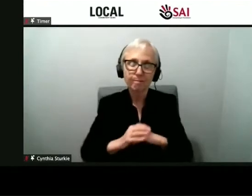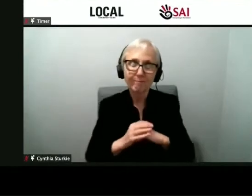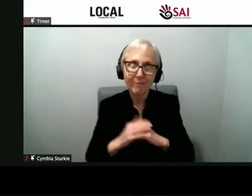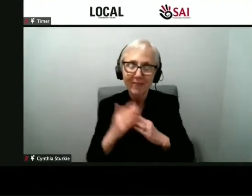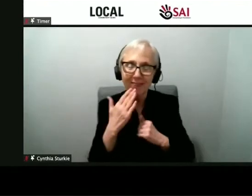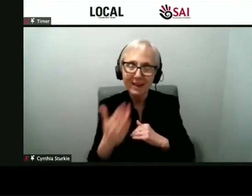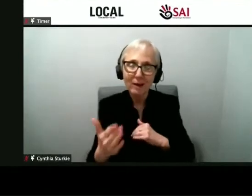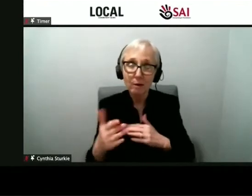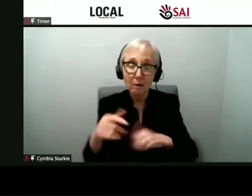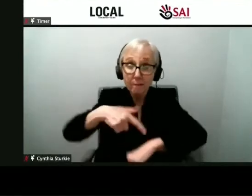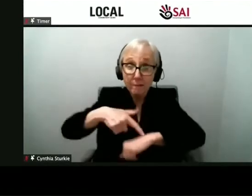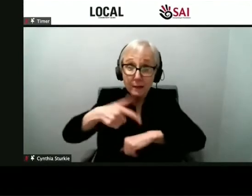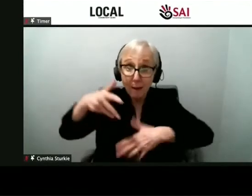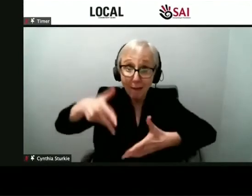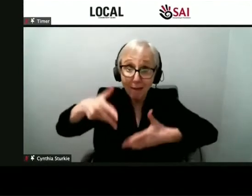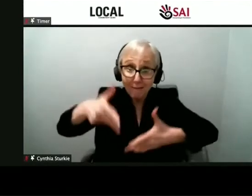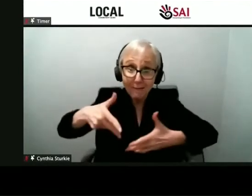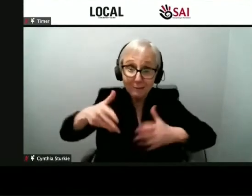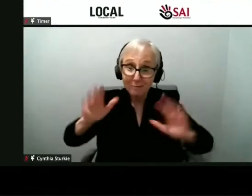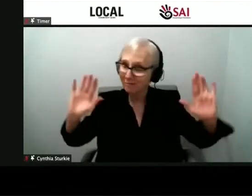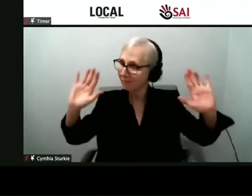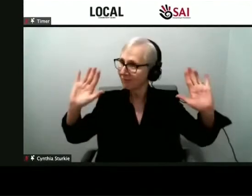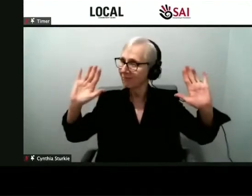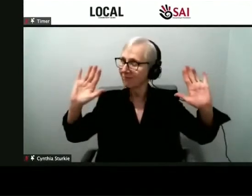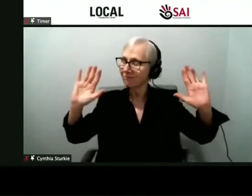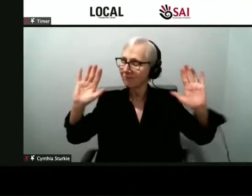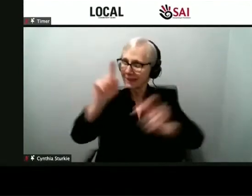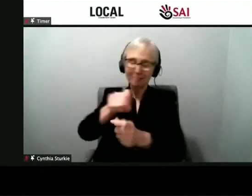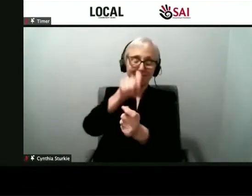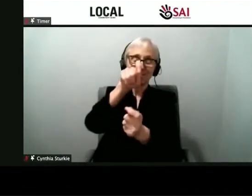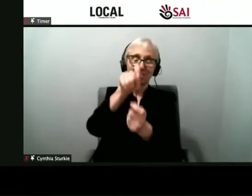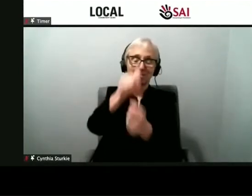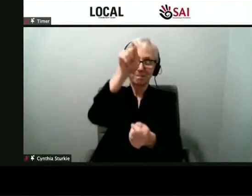We have time left. Succinct.